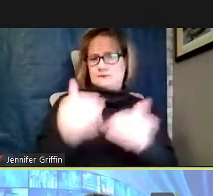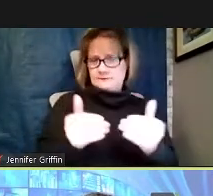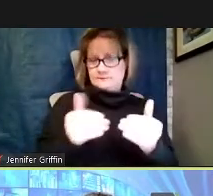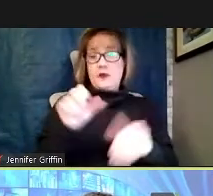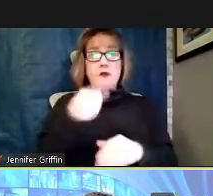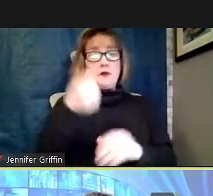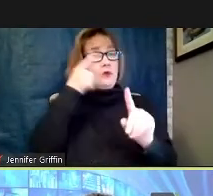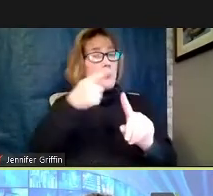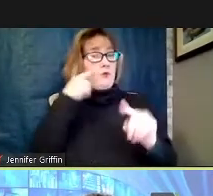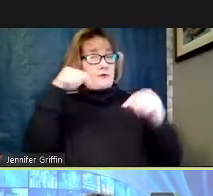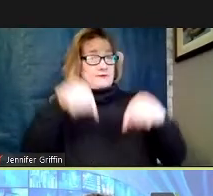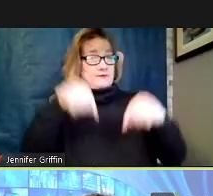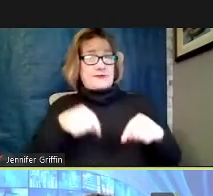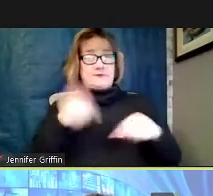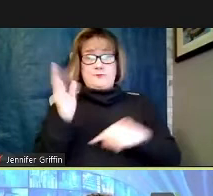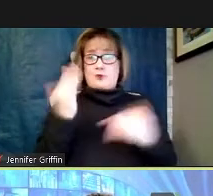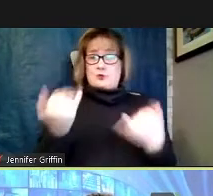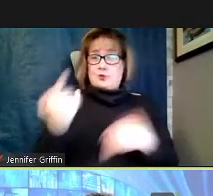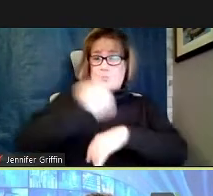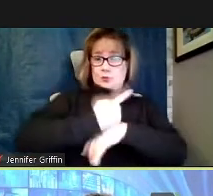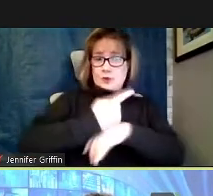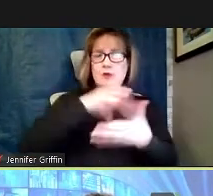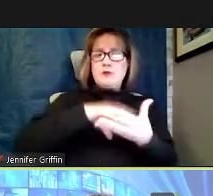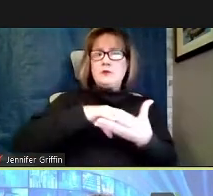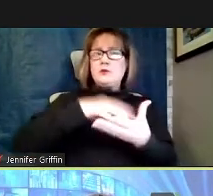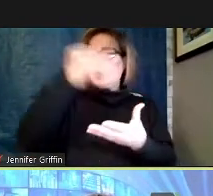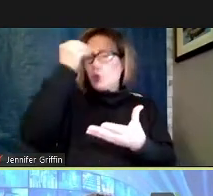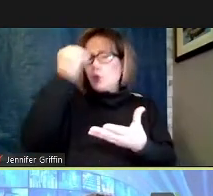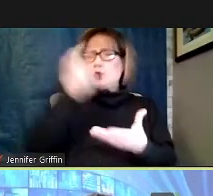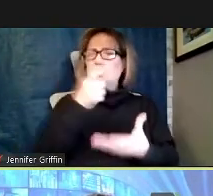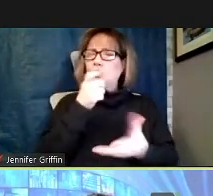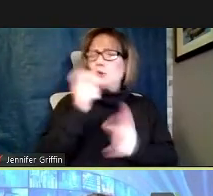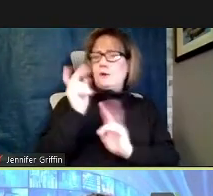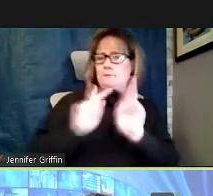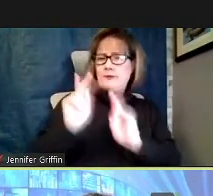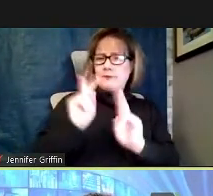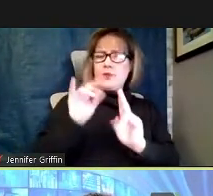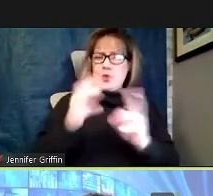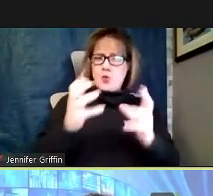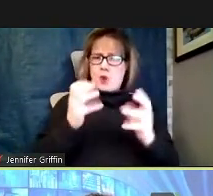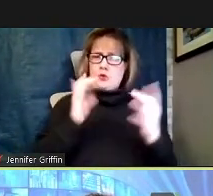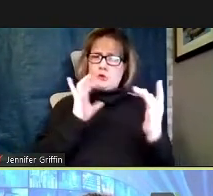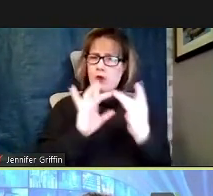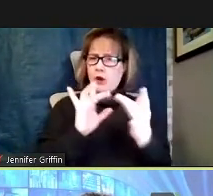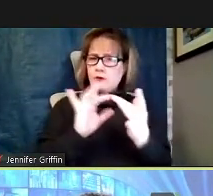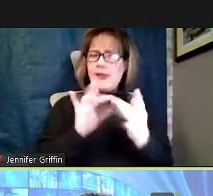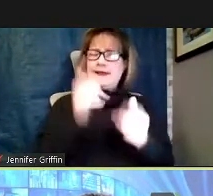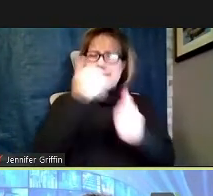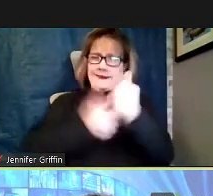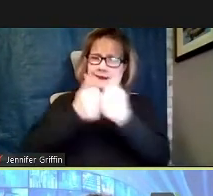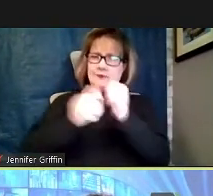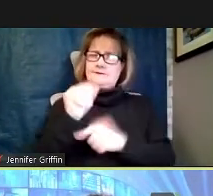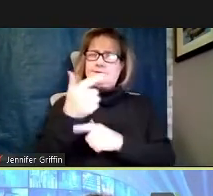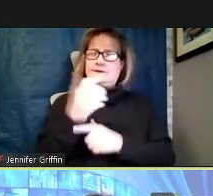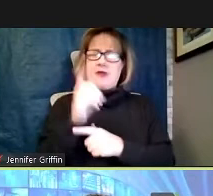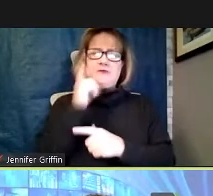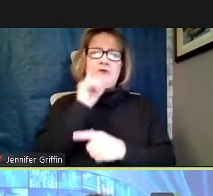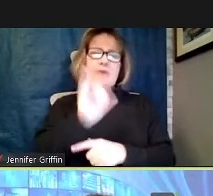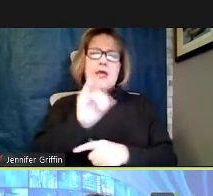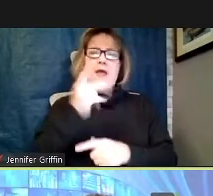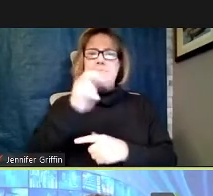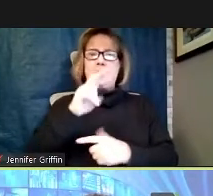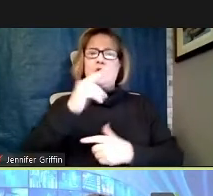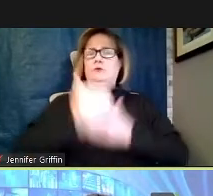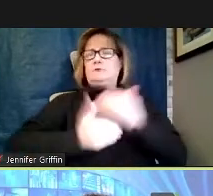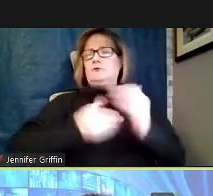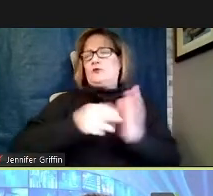Another goal of this presentation is to learn who the people are that you want to contact at each stage of the peer review process so